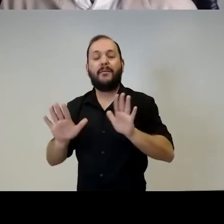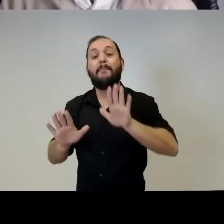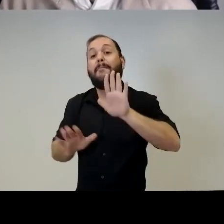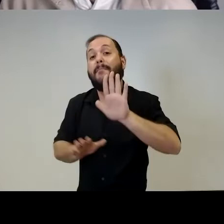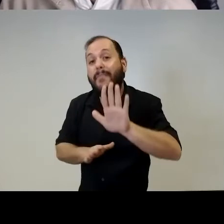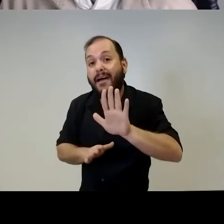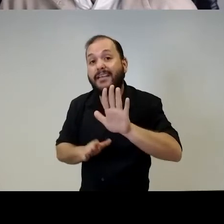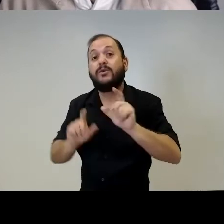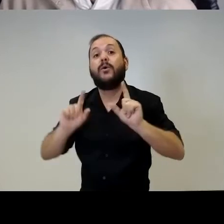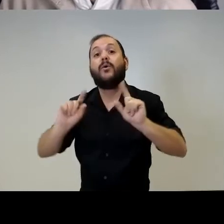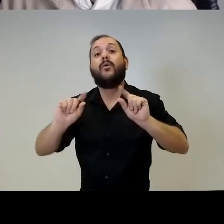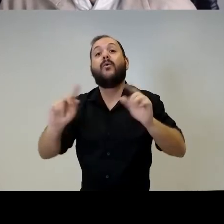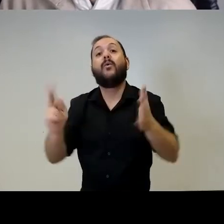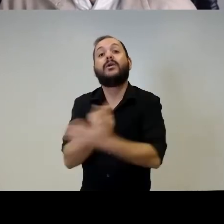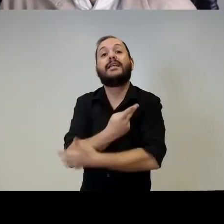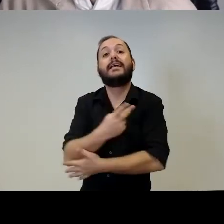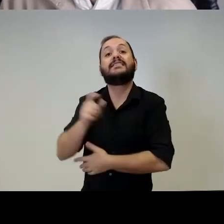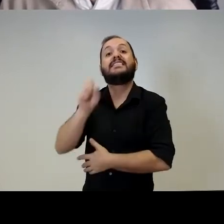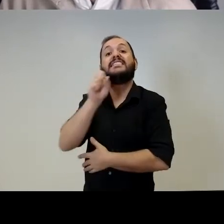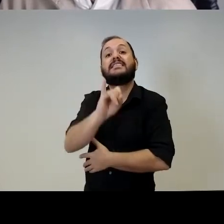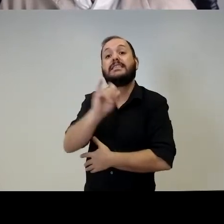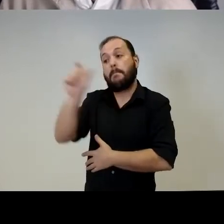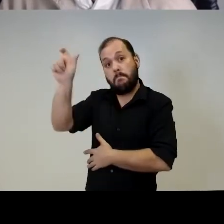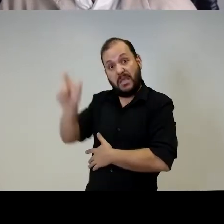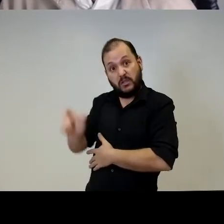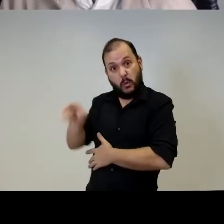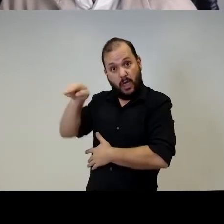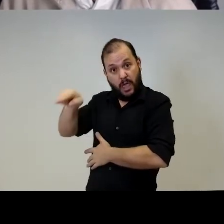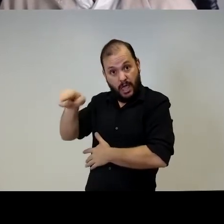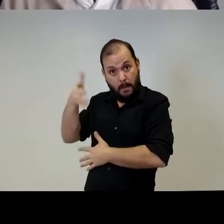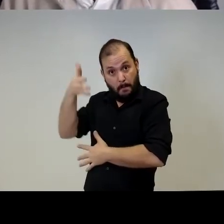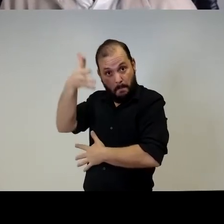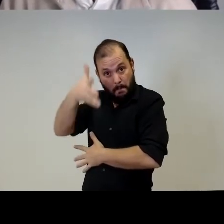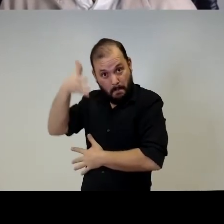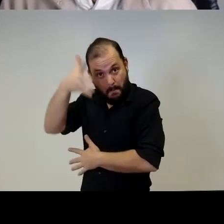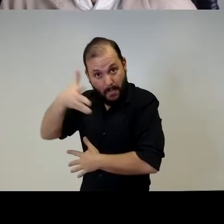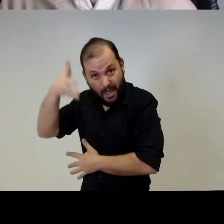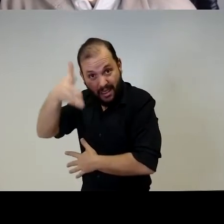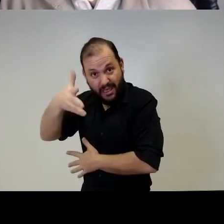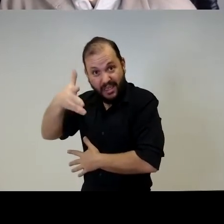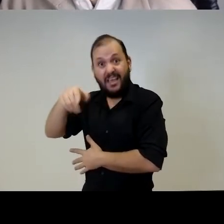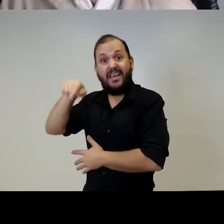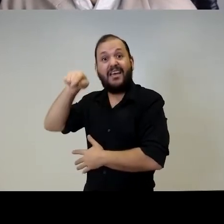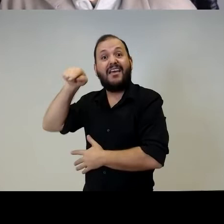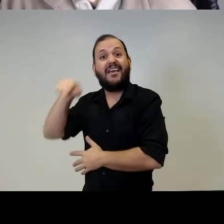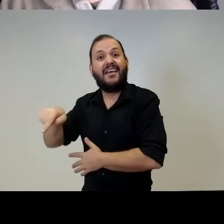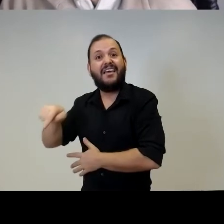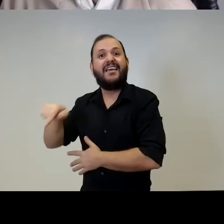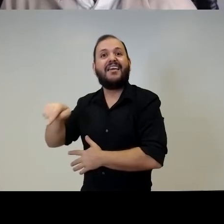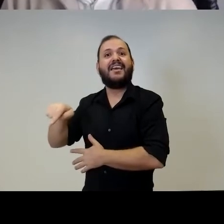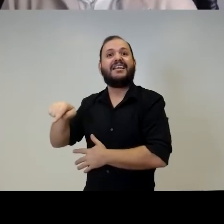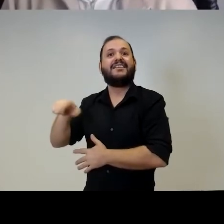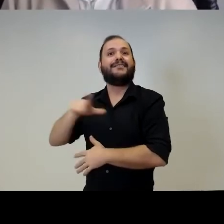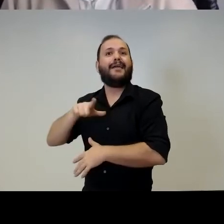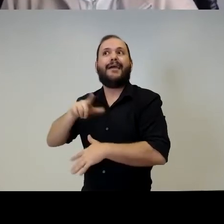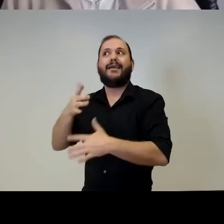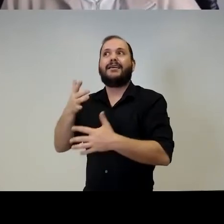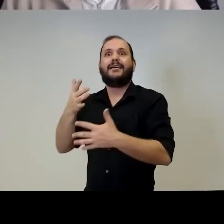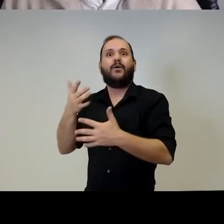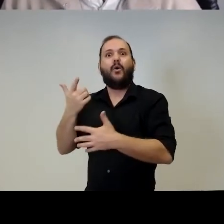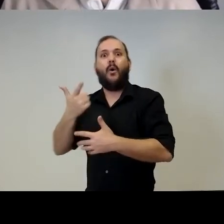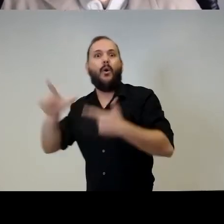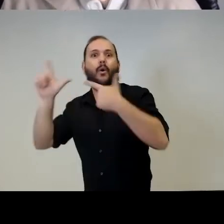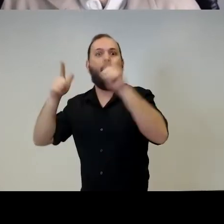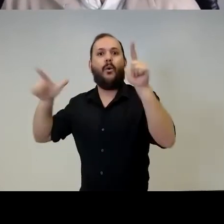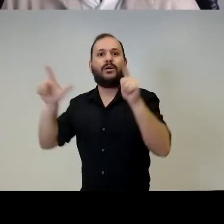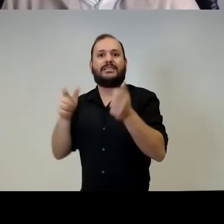when speakers are poor speakers, either because they're under a lot of stress, or because they're not so